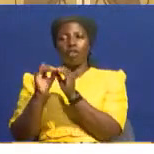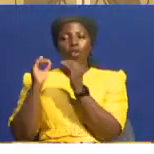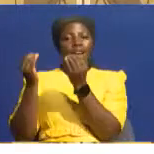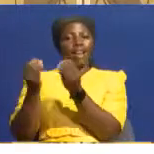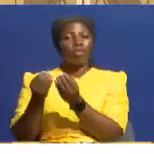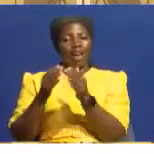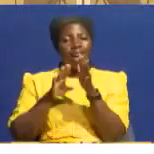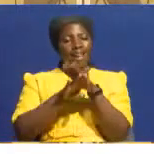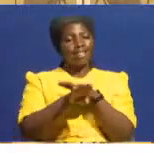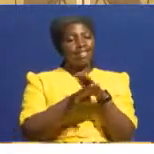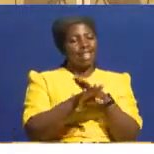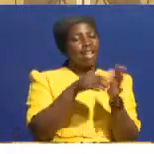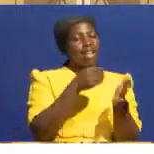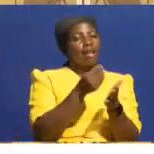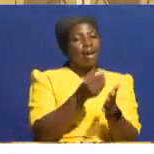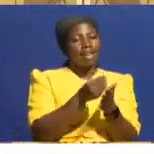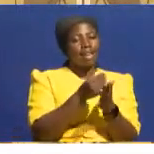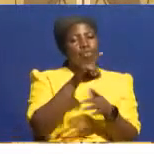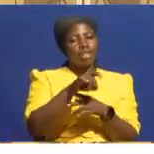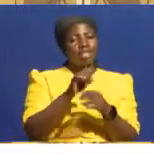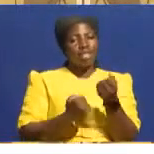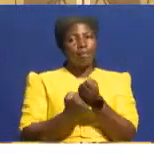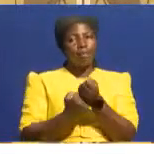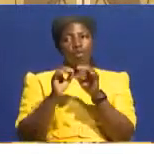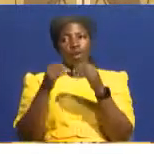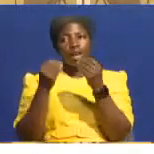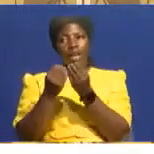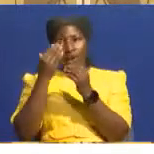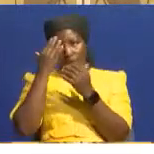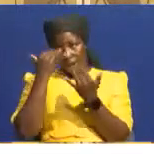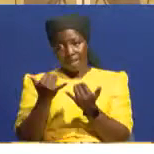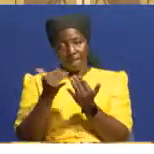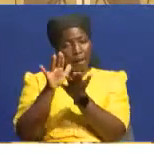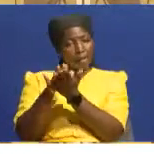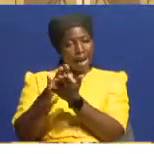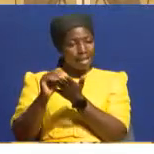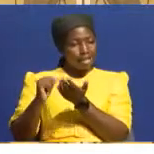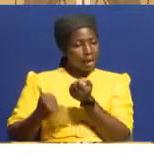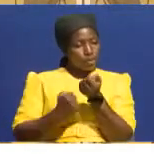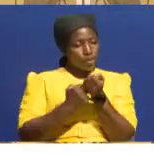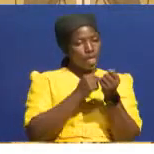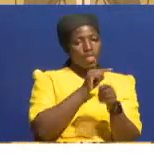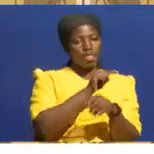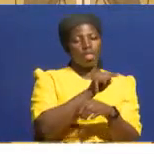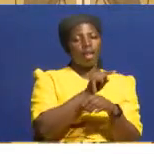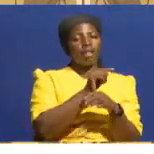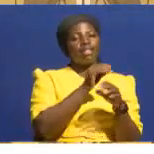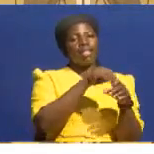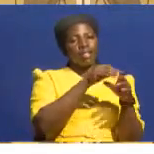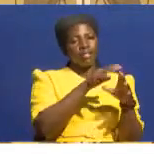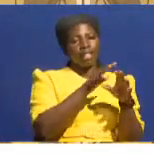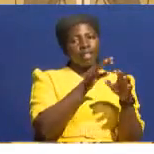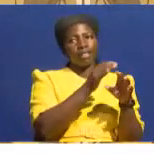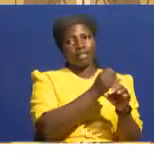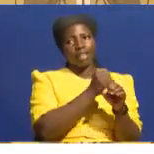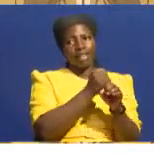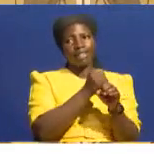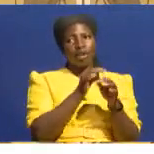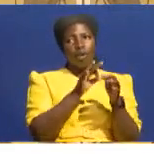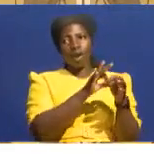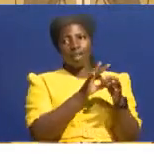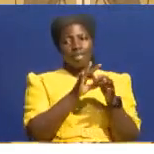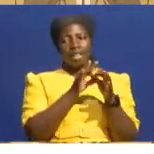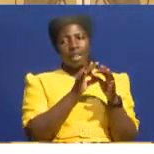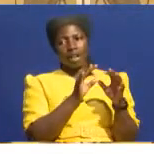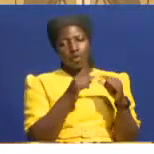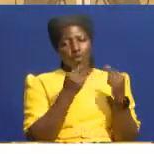capital, you need a support organization because the banks are now supporting them. Investors trust coordinated groups better than